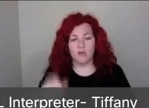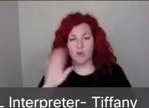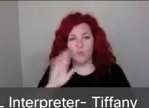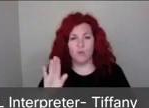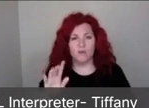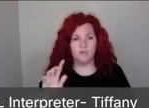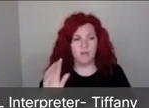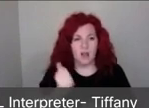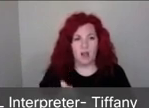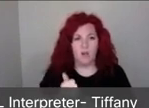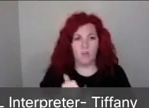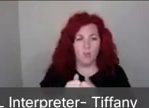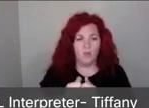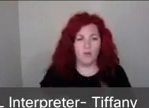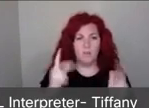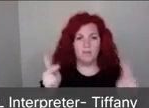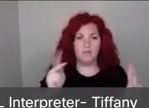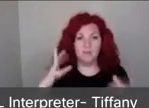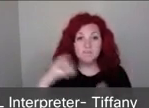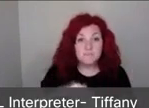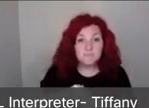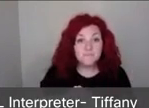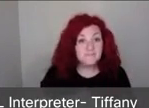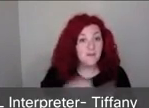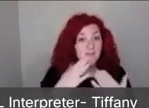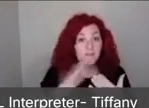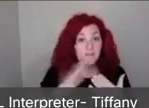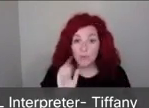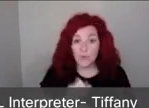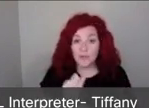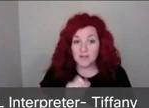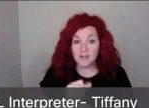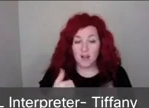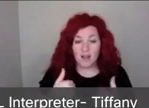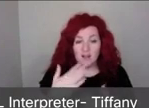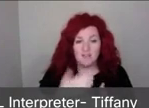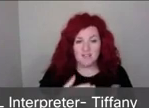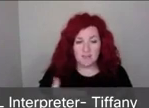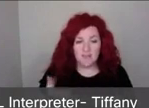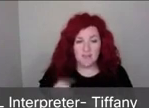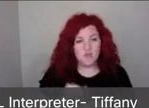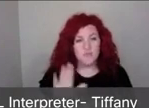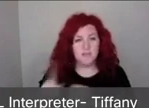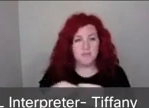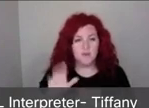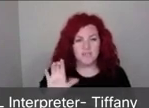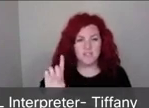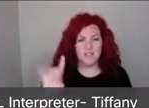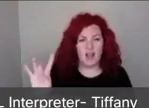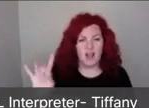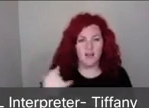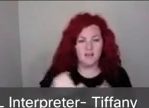population problem. Other than that, I want to thank you for what you've done. I have this, some other things to submit about CD8 and its